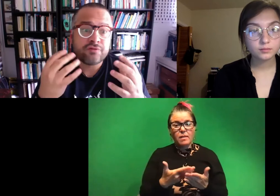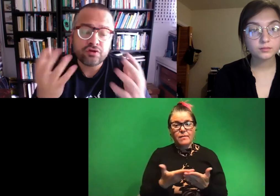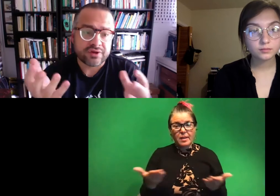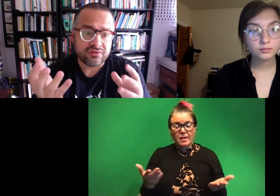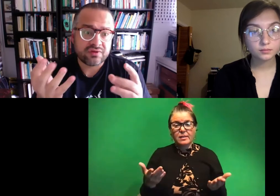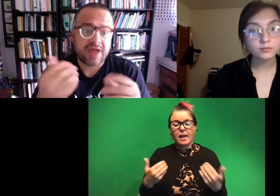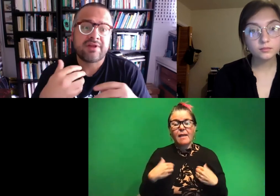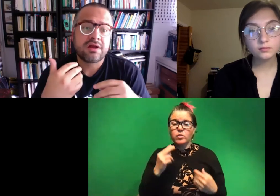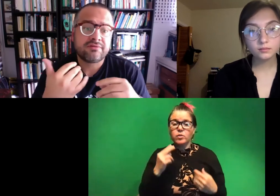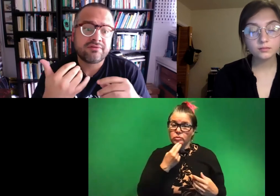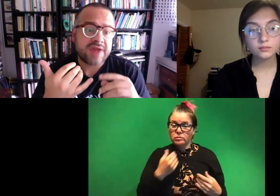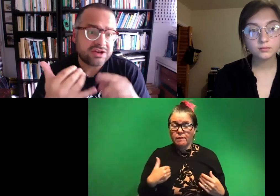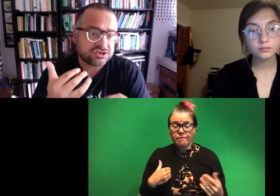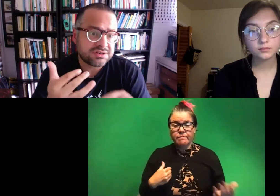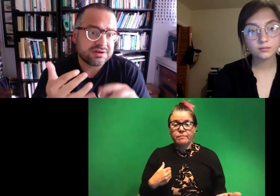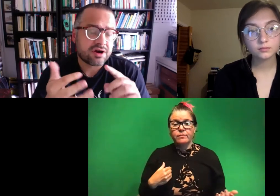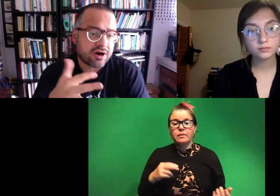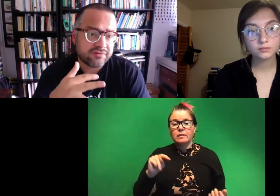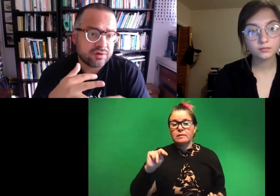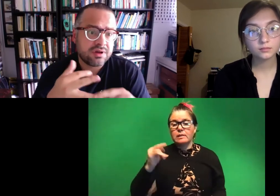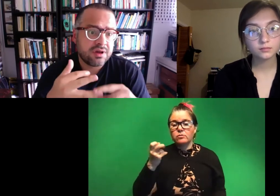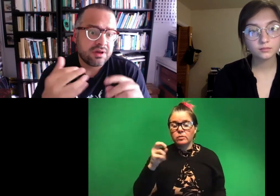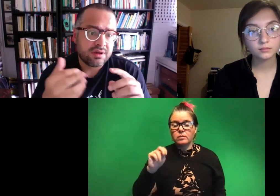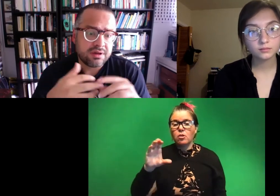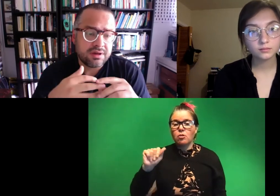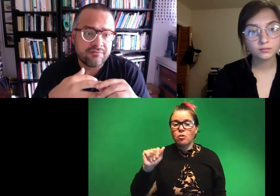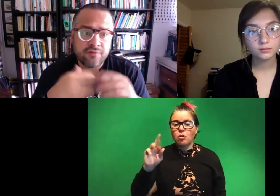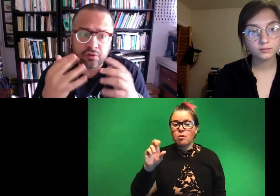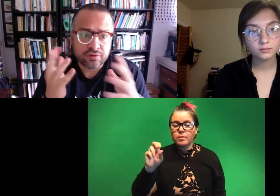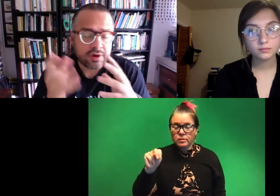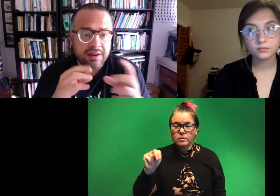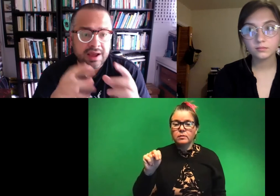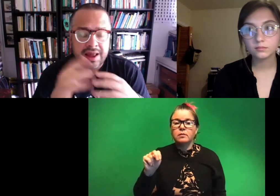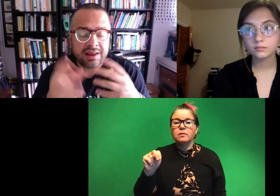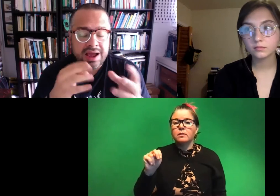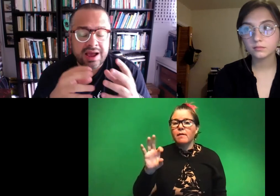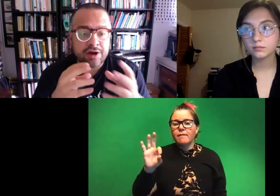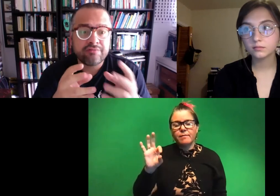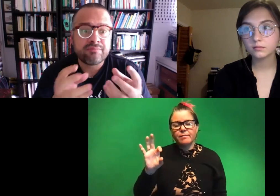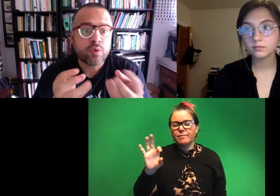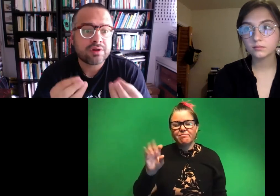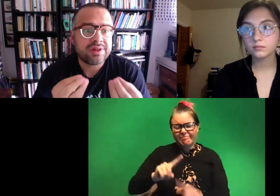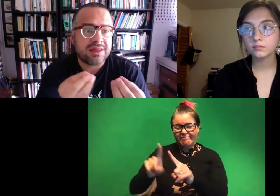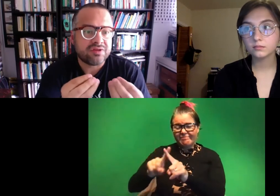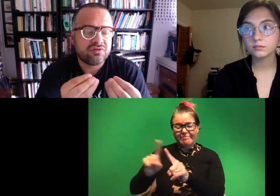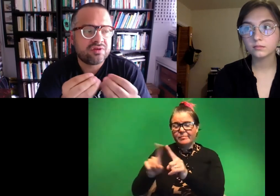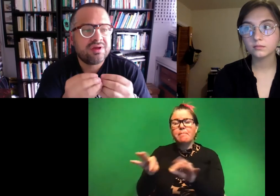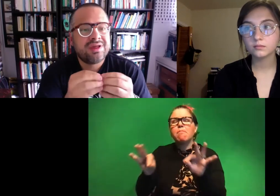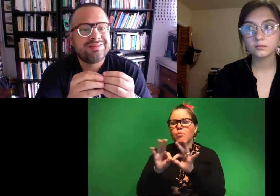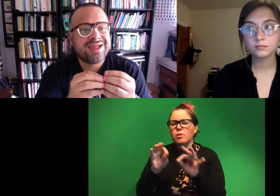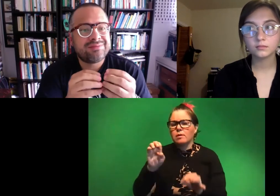lot of nutrients, have a lot of nitrogen, carbon, phosphor, a lot of important